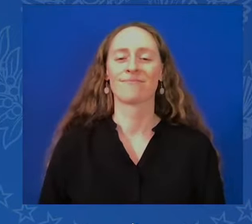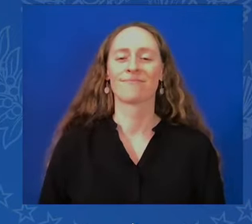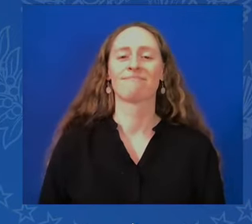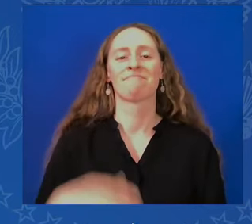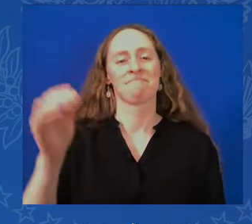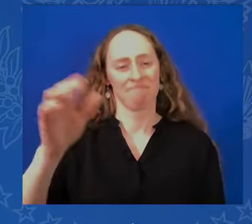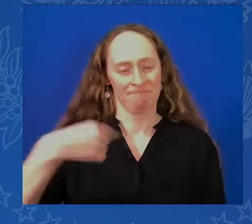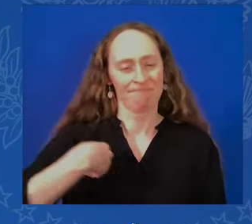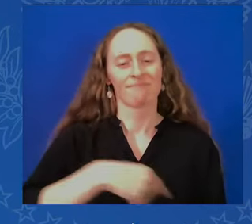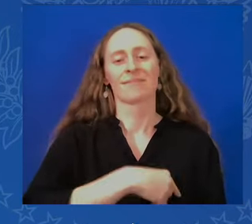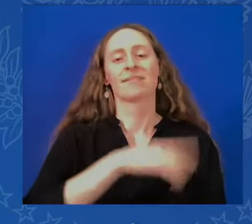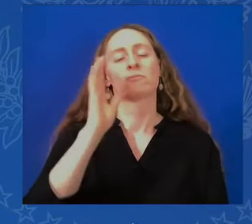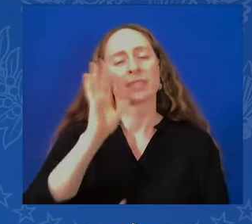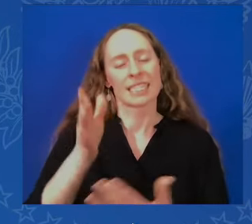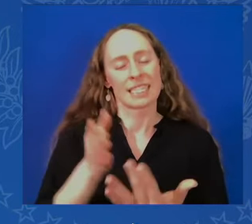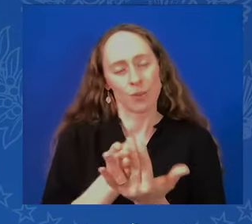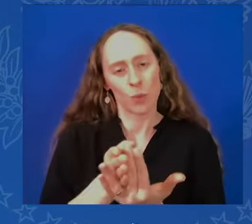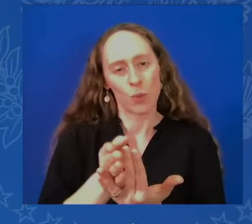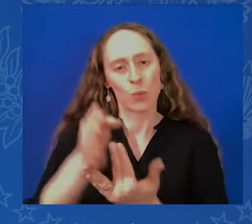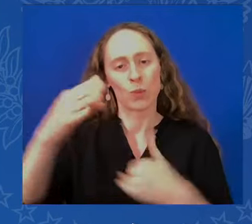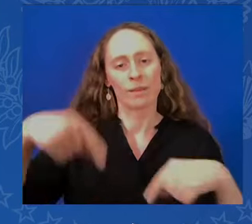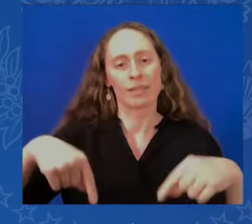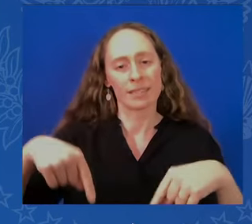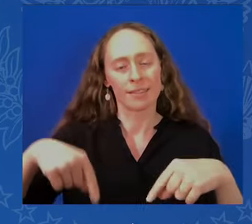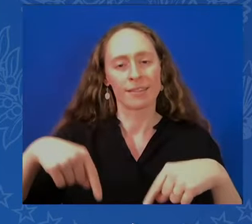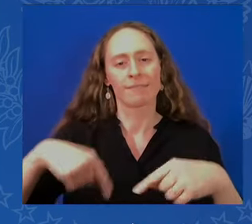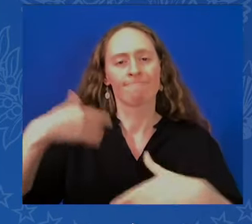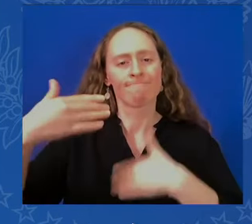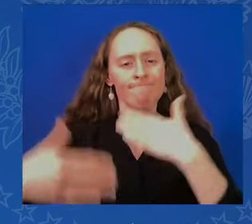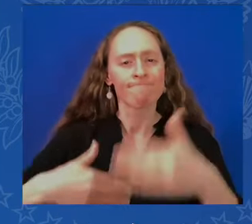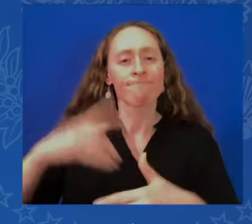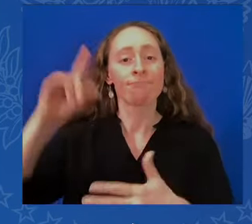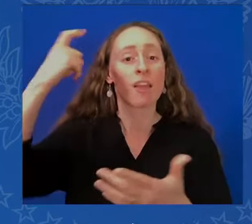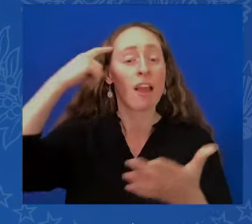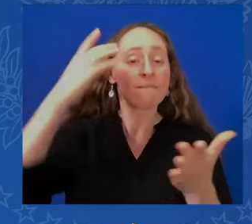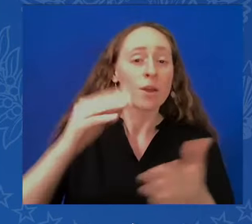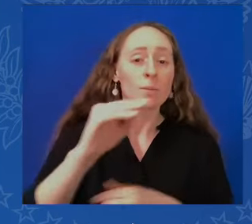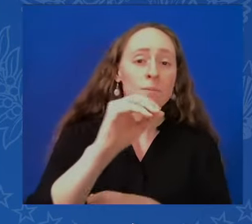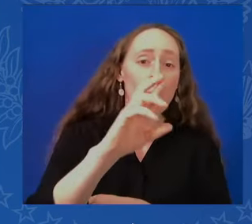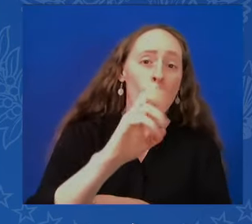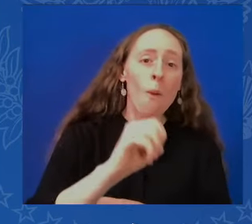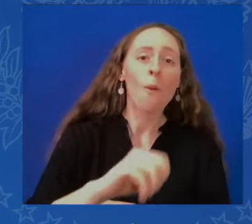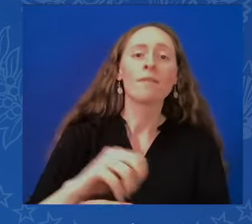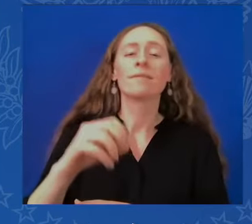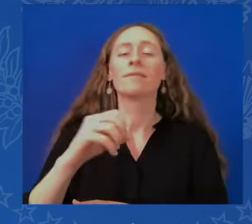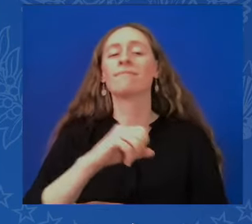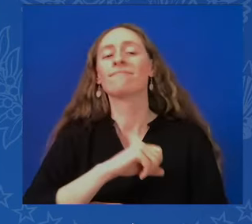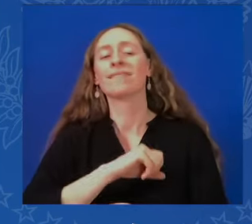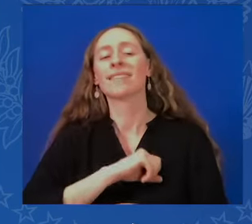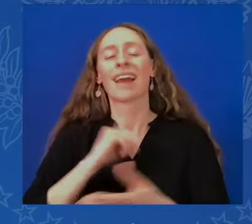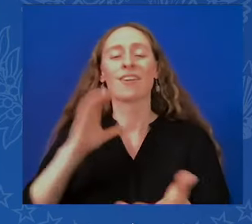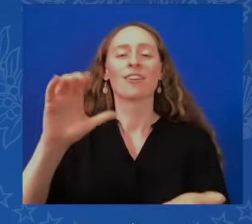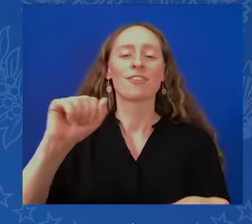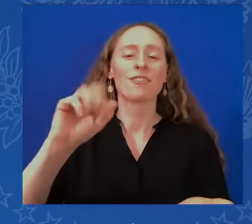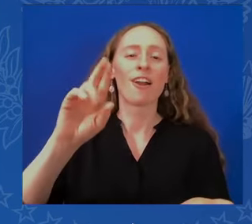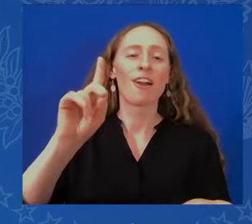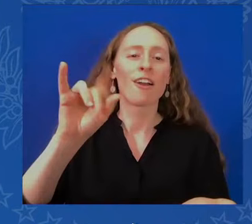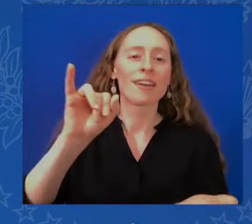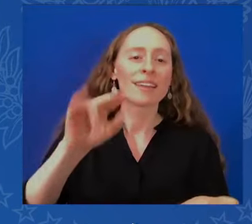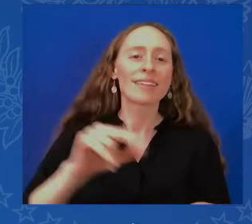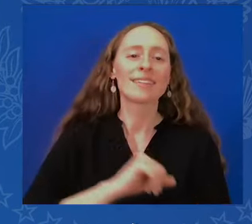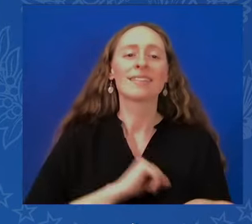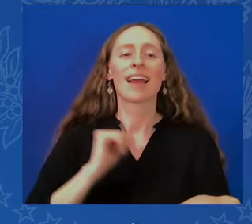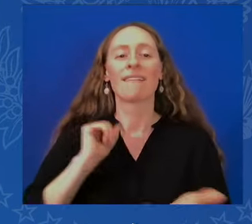Hollen, Congressman Fumi, Mayor Scott, County Executive Johnny O, and others are going to rebuild this bridge